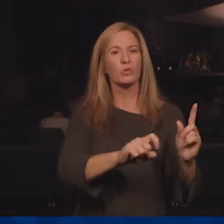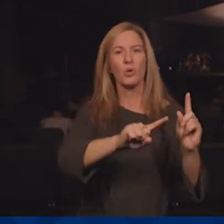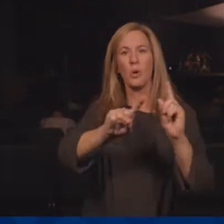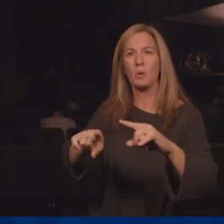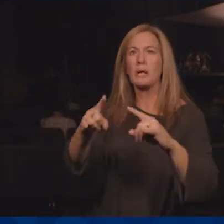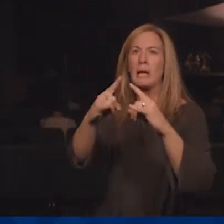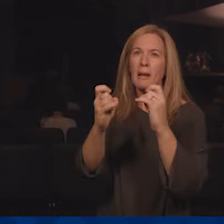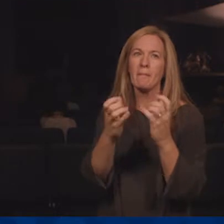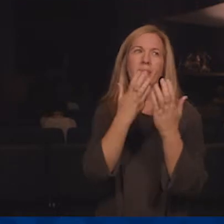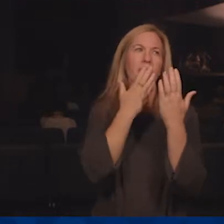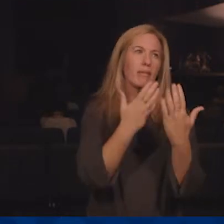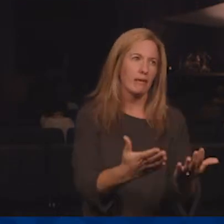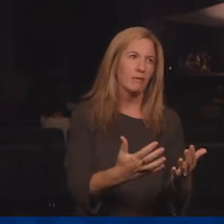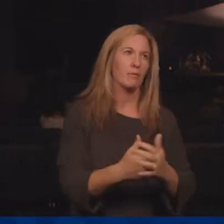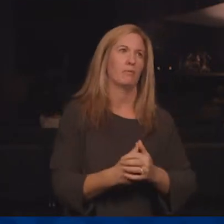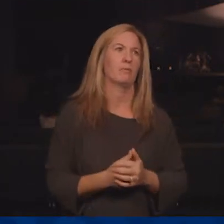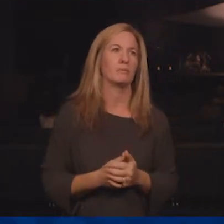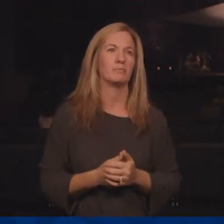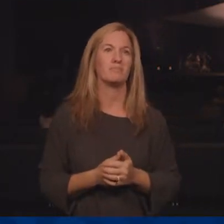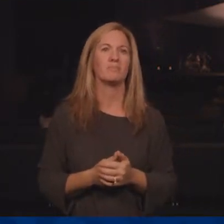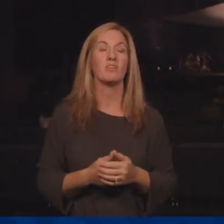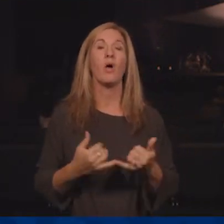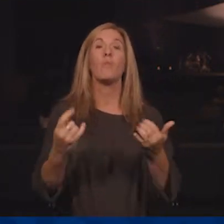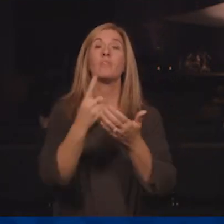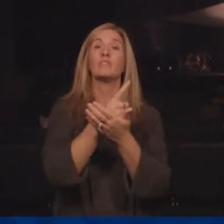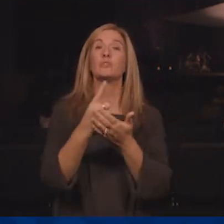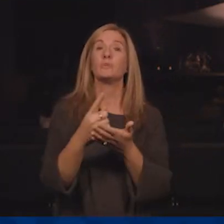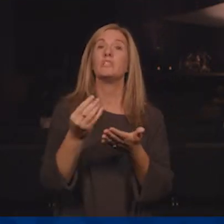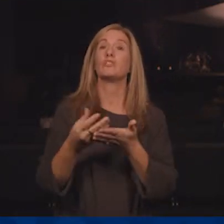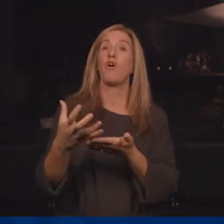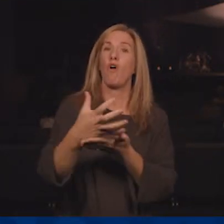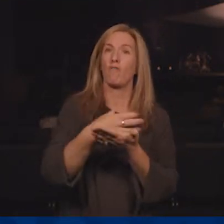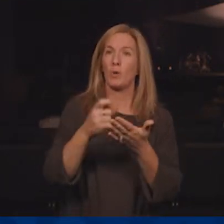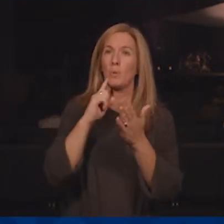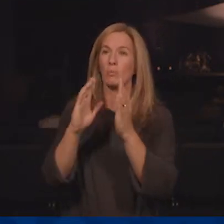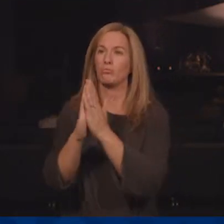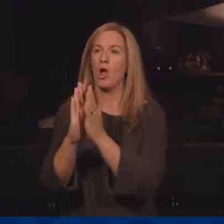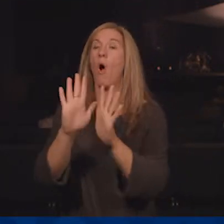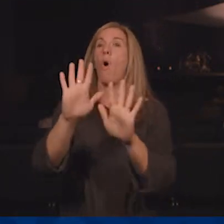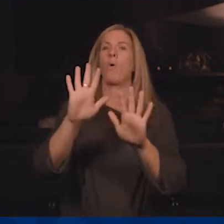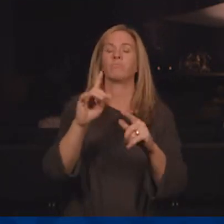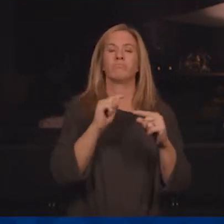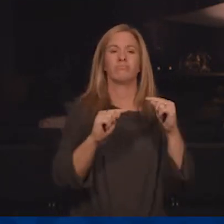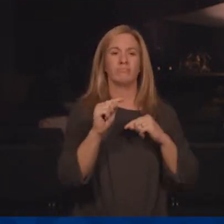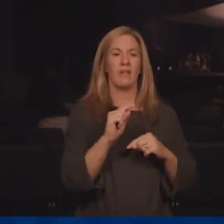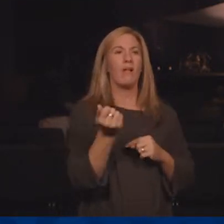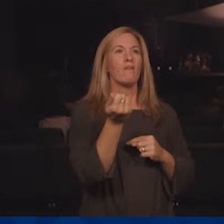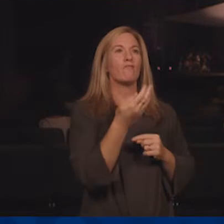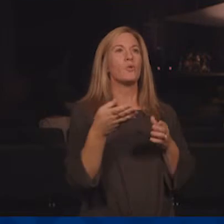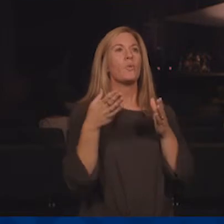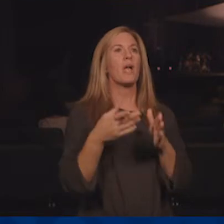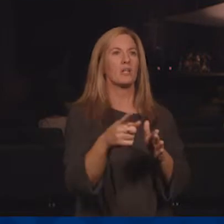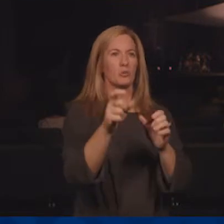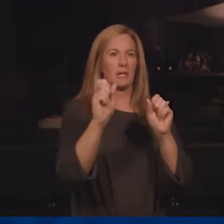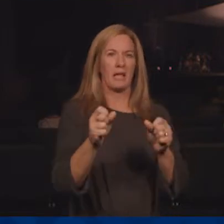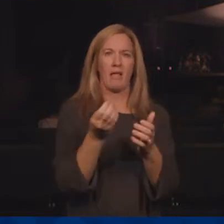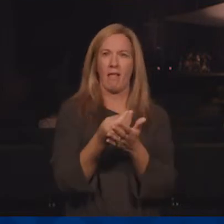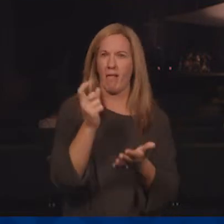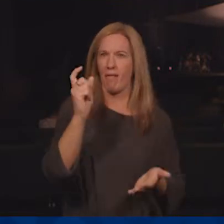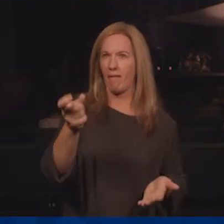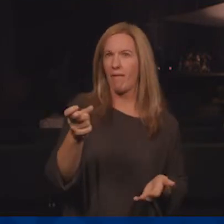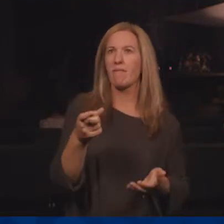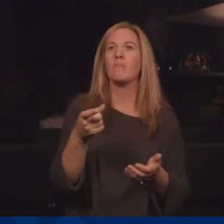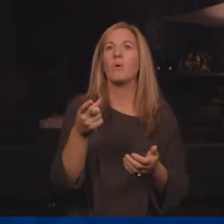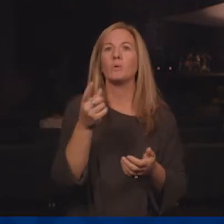this week's offering, but I do, there's a couple of ways you can give. We'll pass offering bags here in a second. You can virtually give